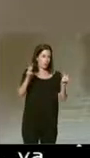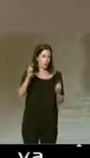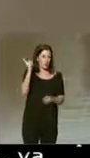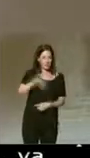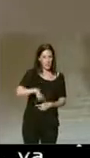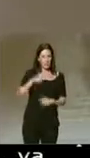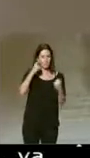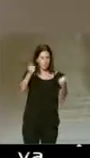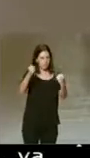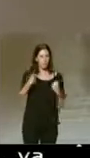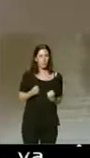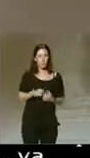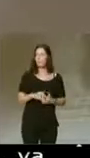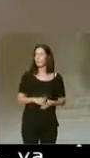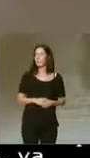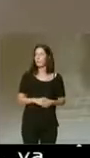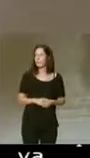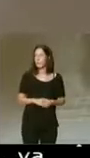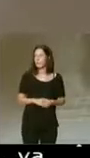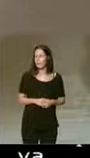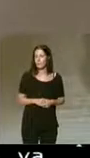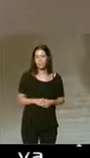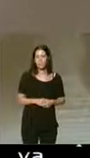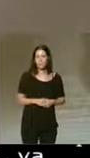were calling them so-called experts, or